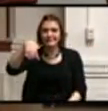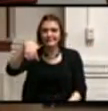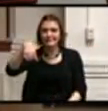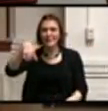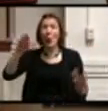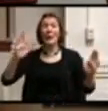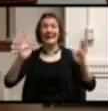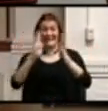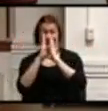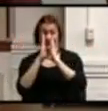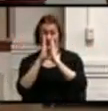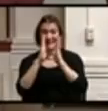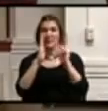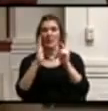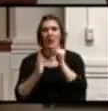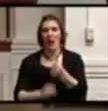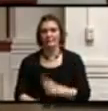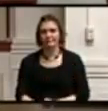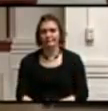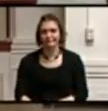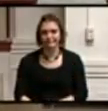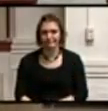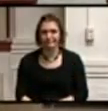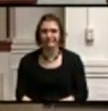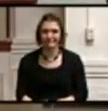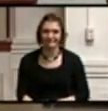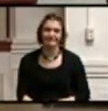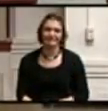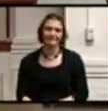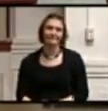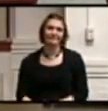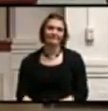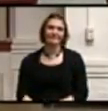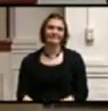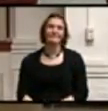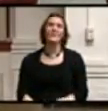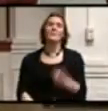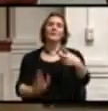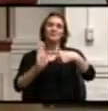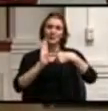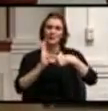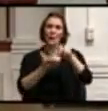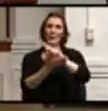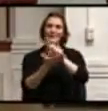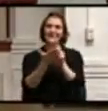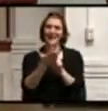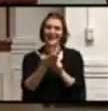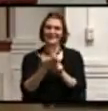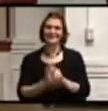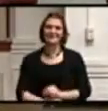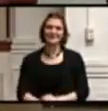let me just take you briefly through the plan, then, because there are some